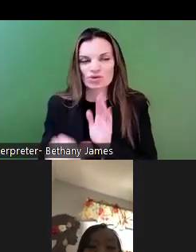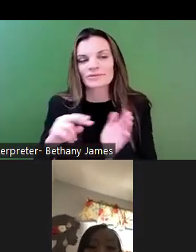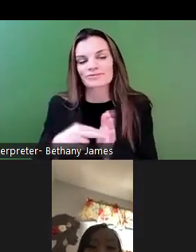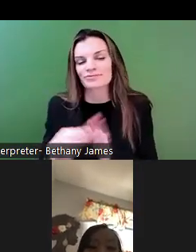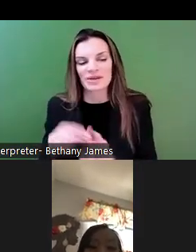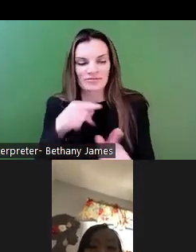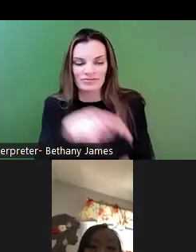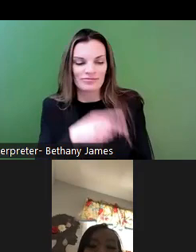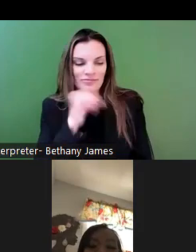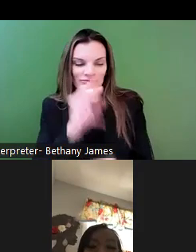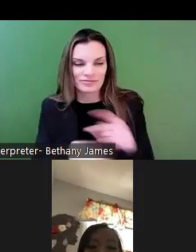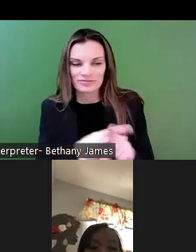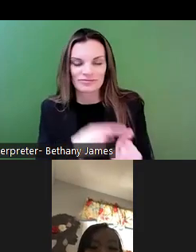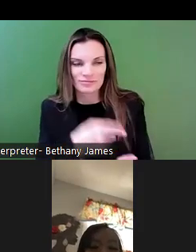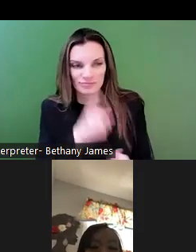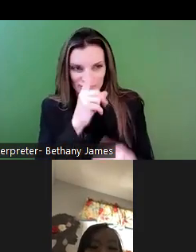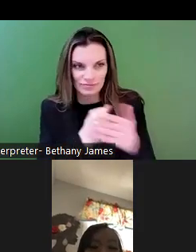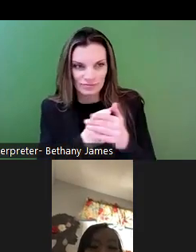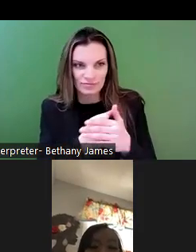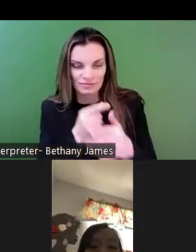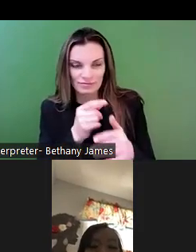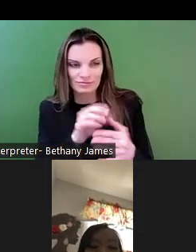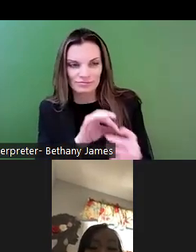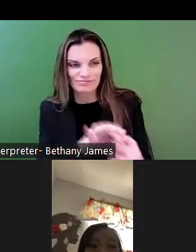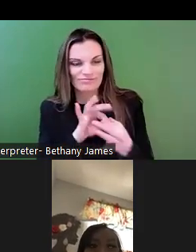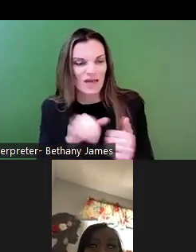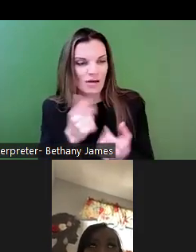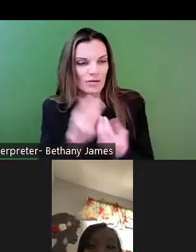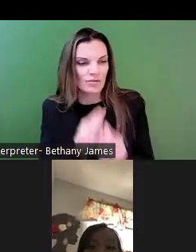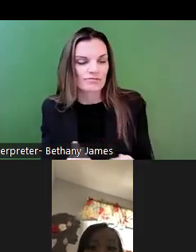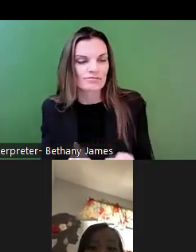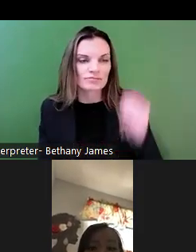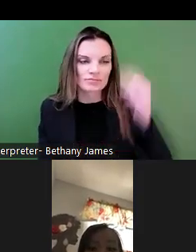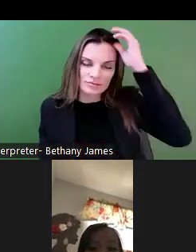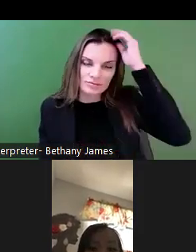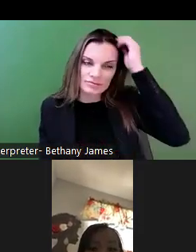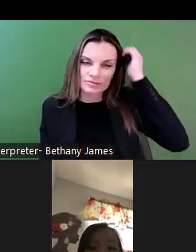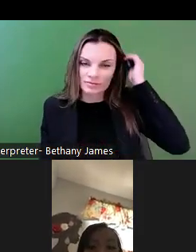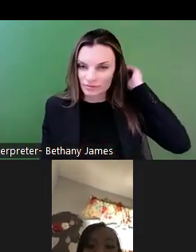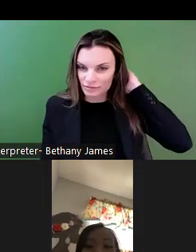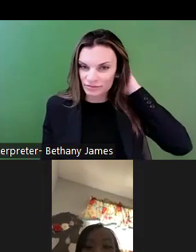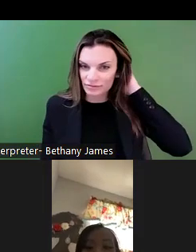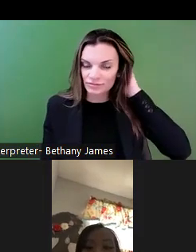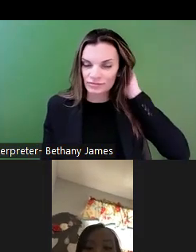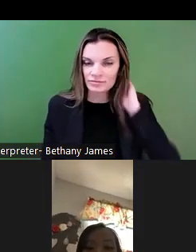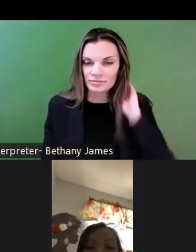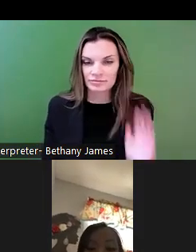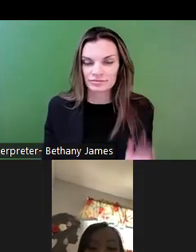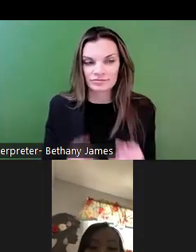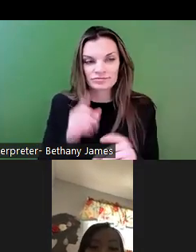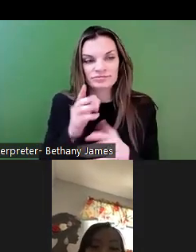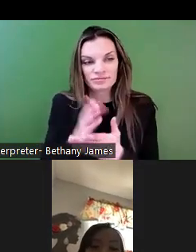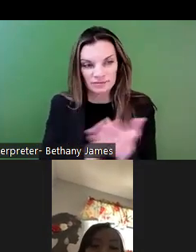alternative treatments to stroke, because like I said, not all strokes are either going to be, not are not going to qualify for thrombolytics, or not all strokes